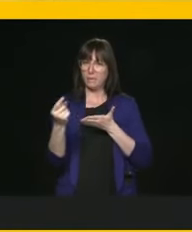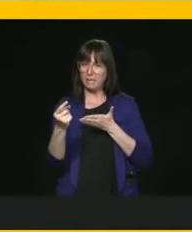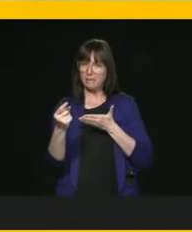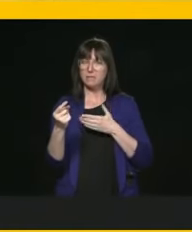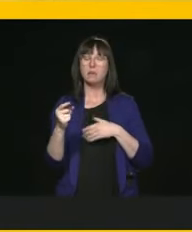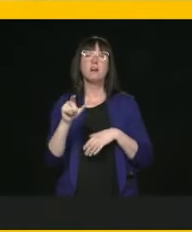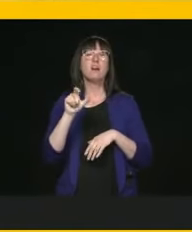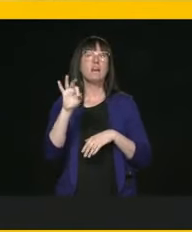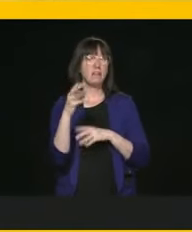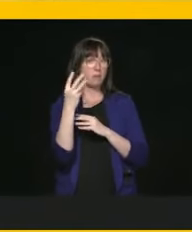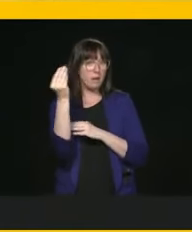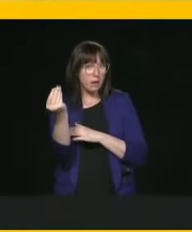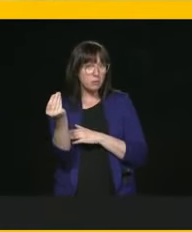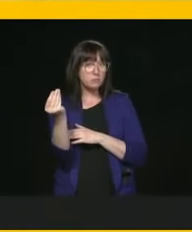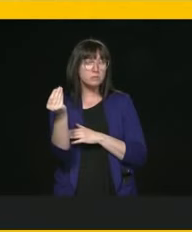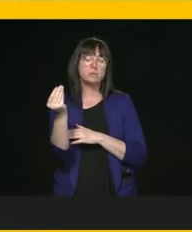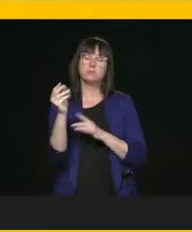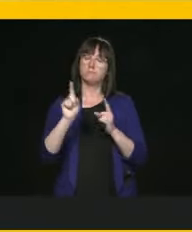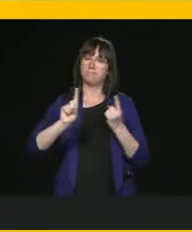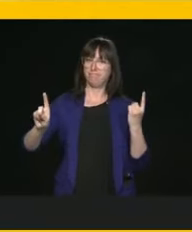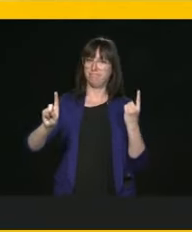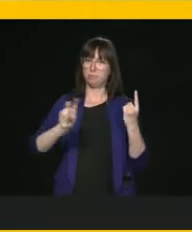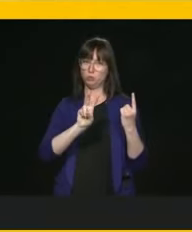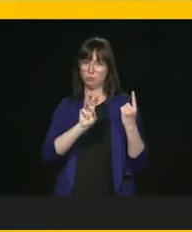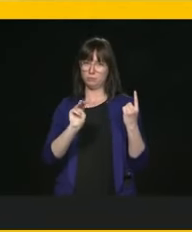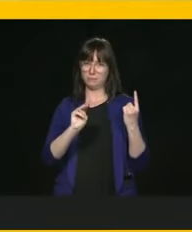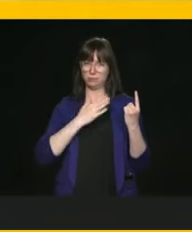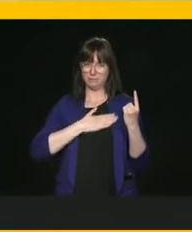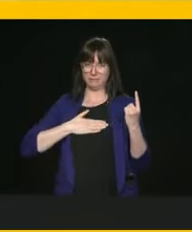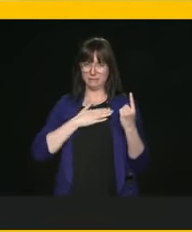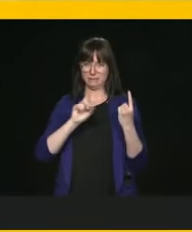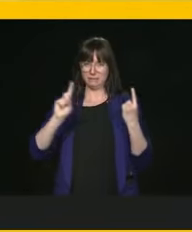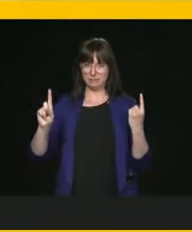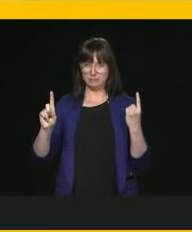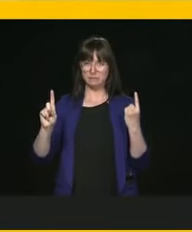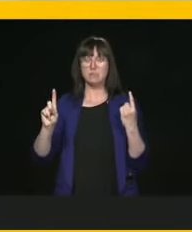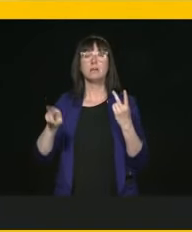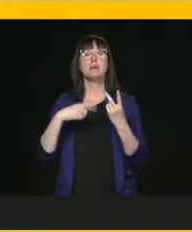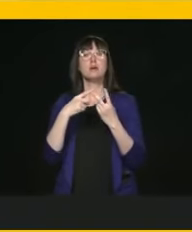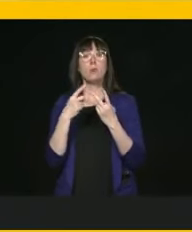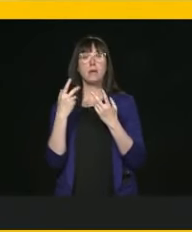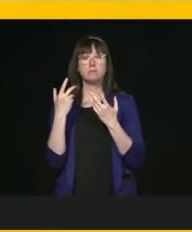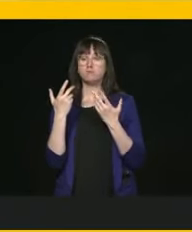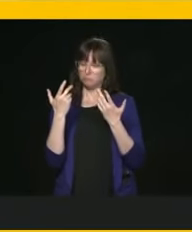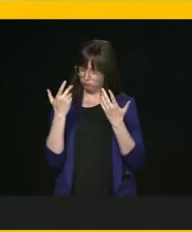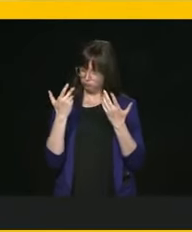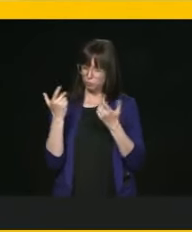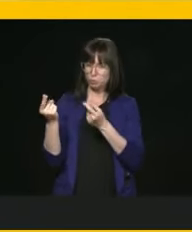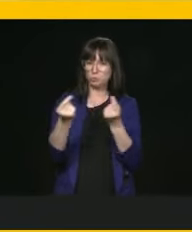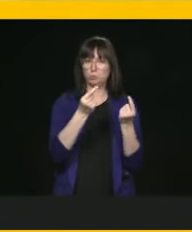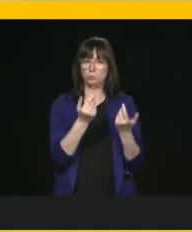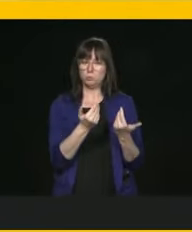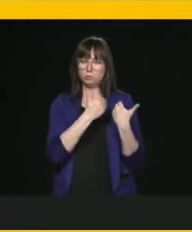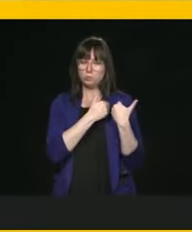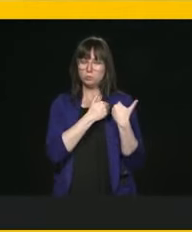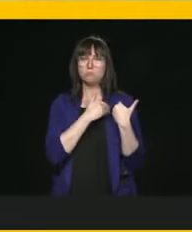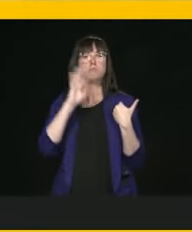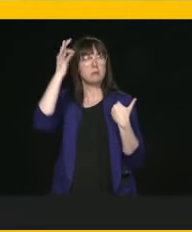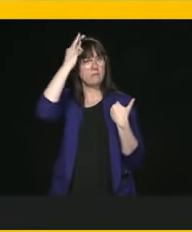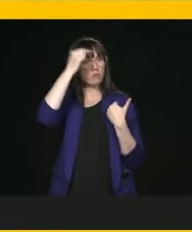out, keep 2 meters distance from each other. And as you do your part, know that we're here to support